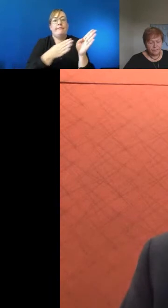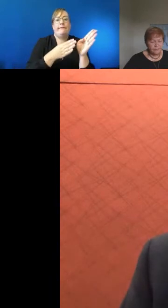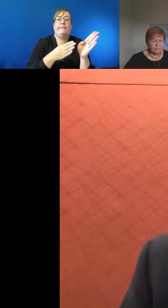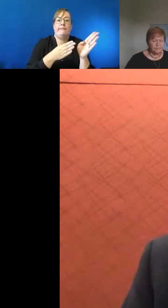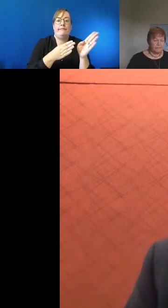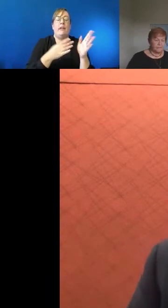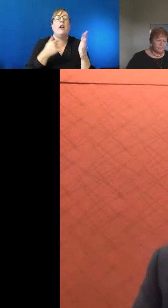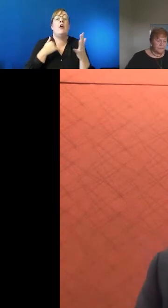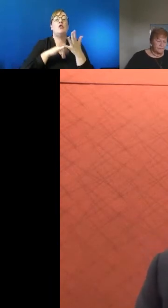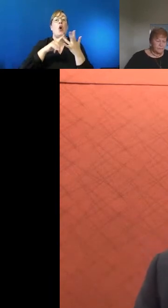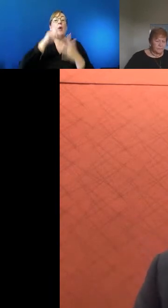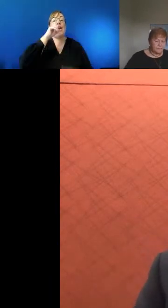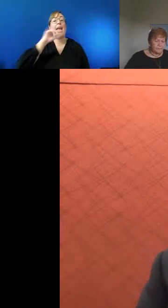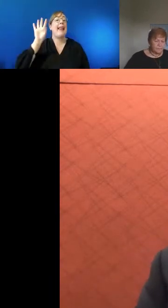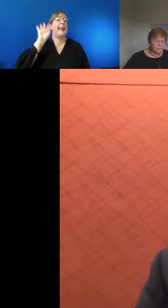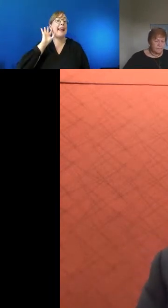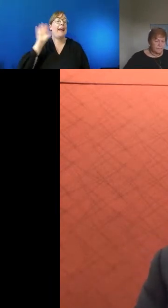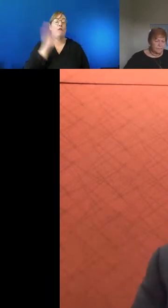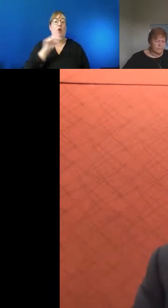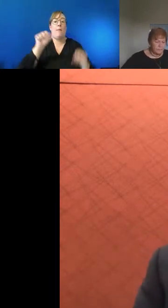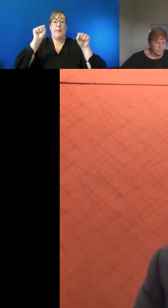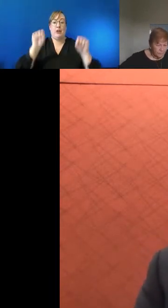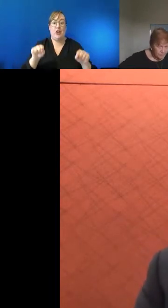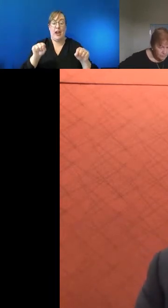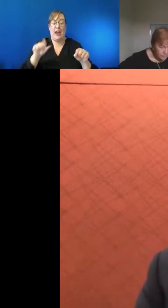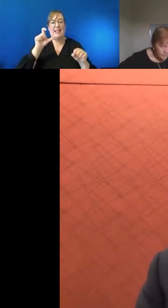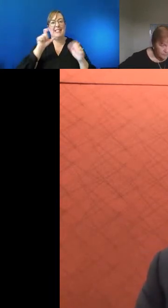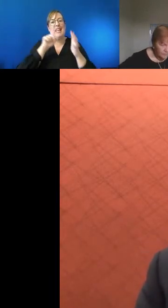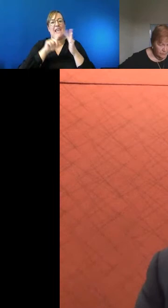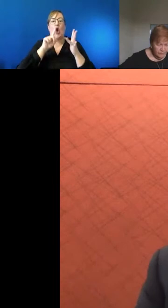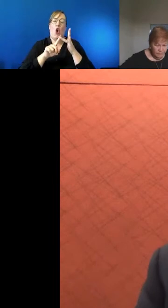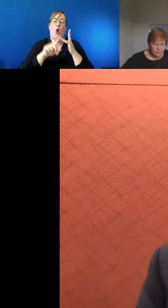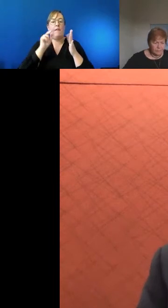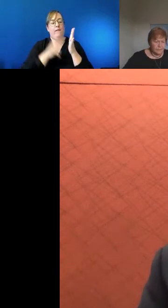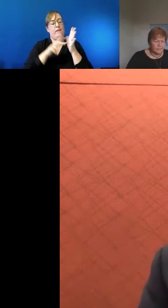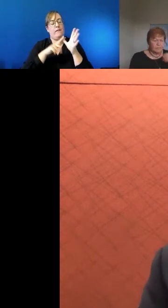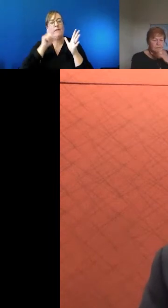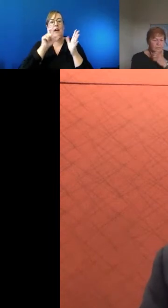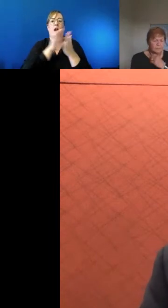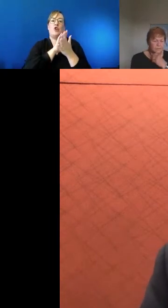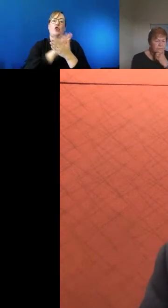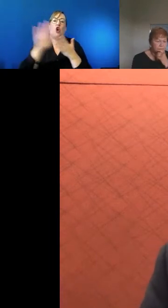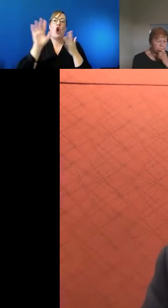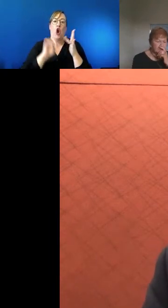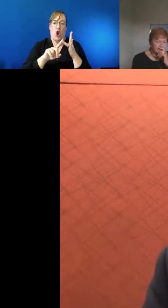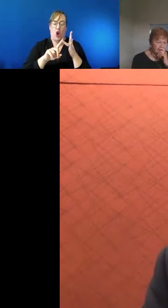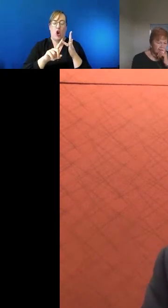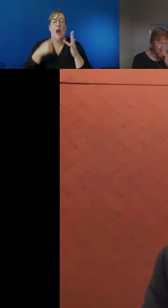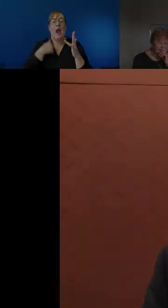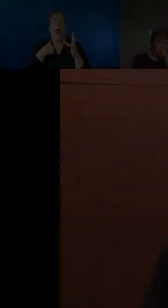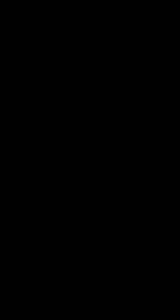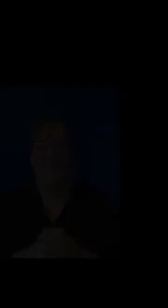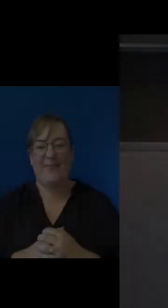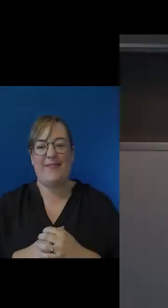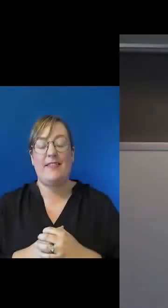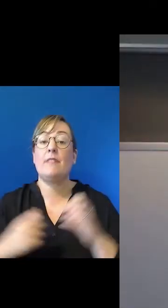hear from the chair of the CEO of NACCHO and the co-chair of the Joint Council on Closing the Gap,